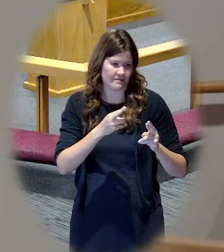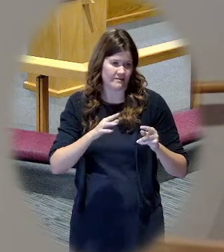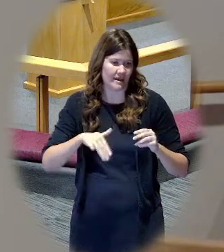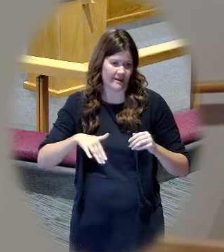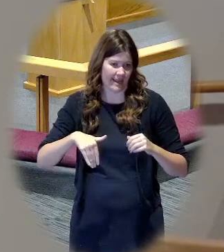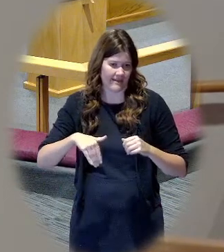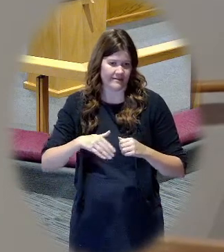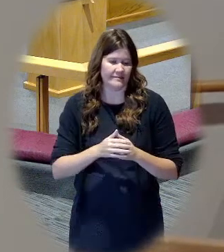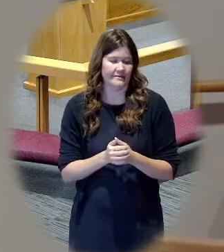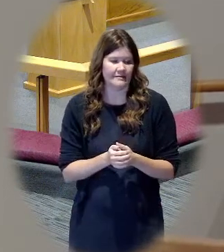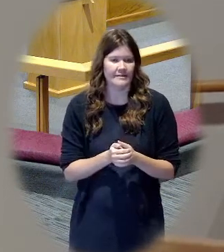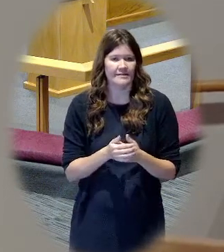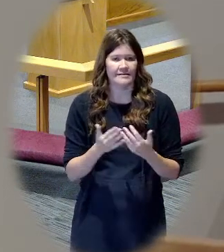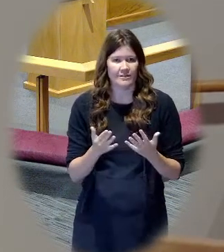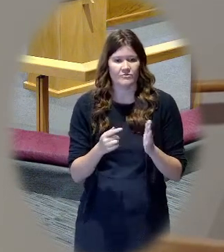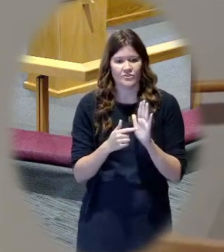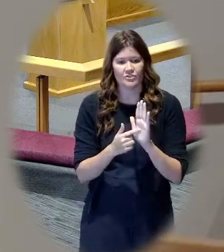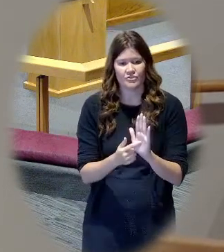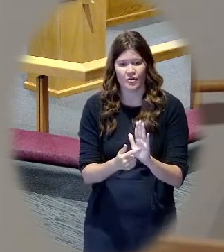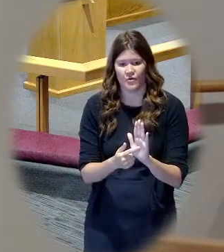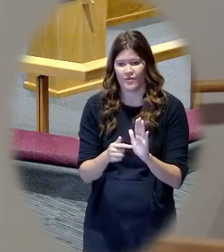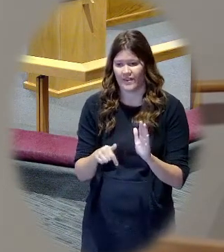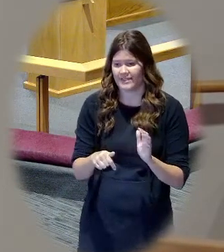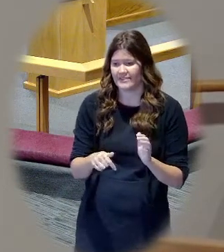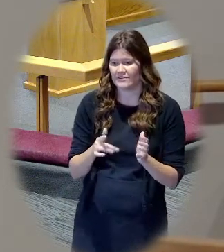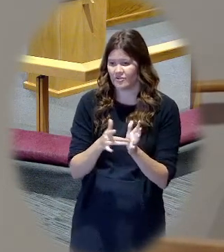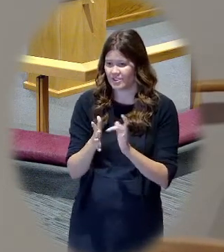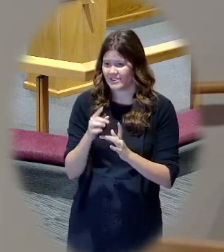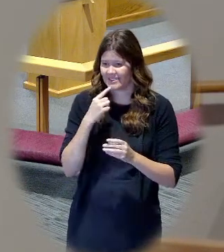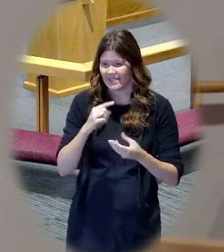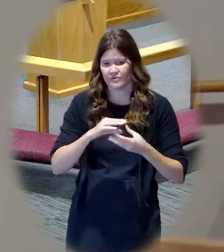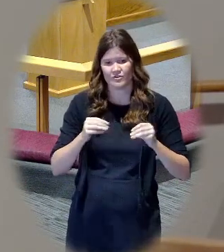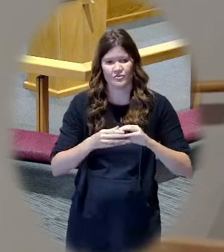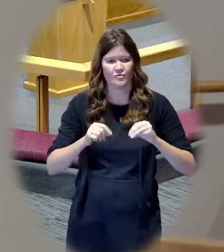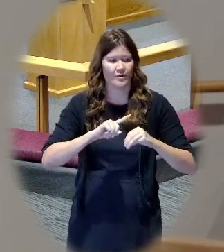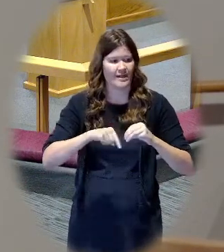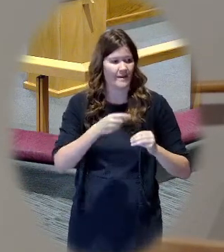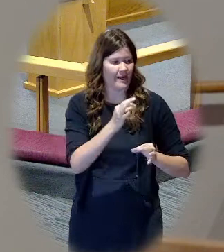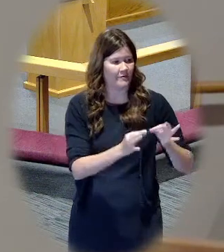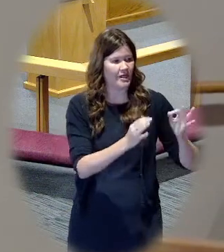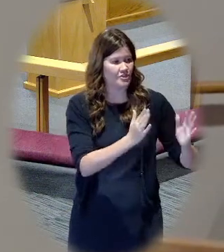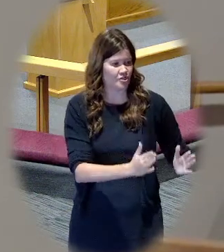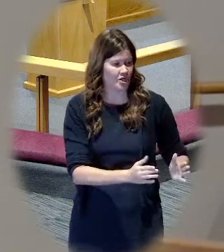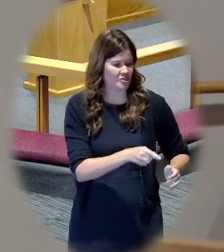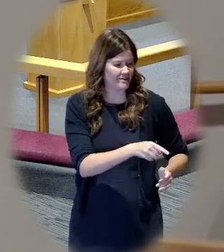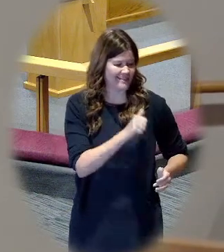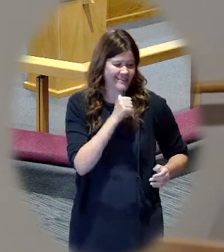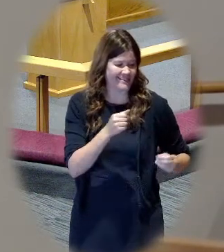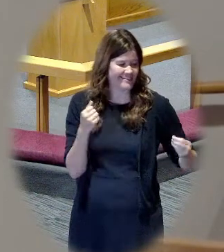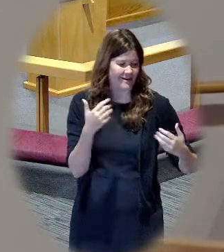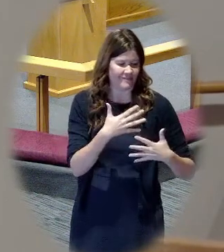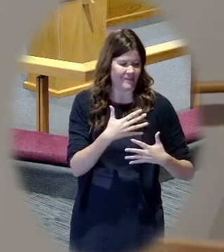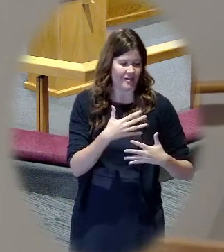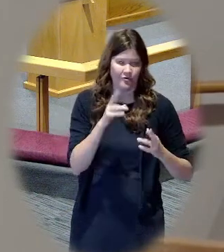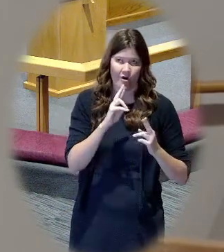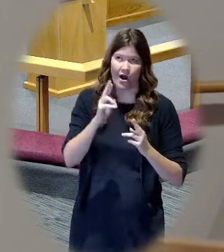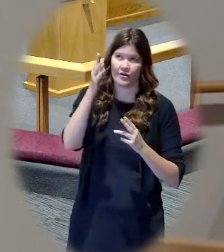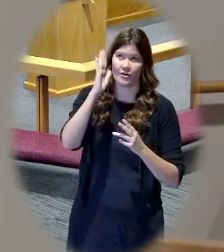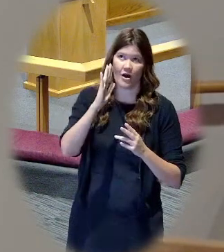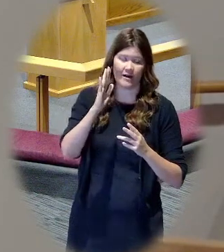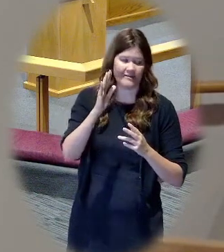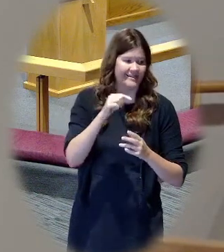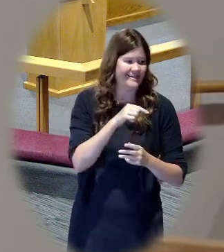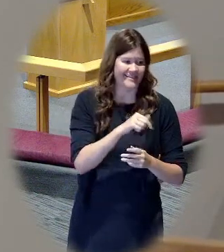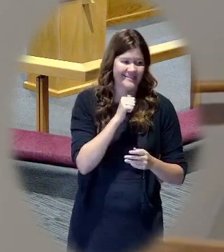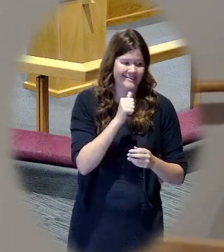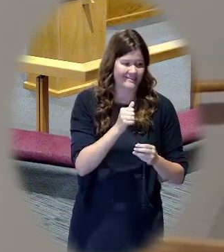And so to illustrate this reality, Jesus tells a story about a judge who neither feared God nor respected man.